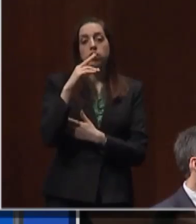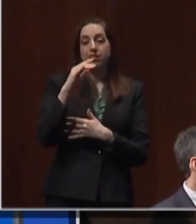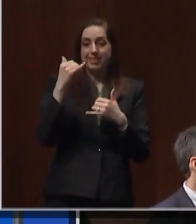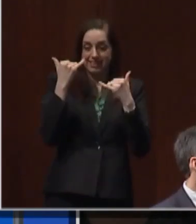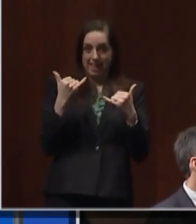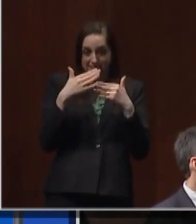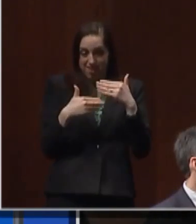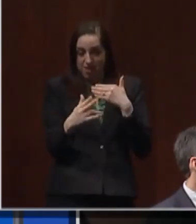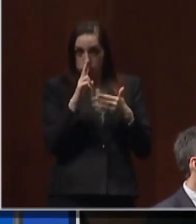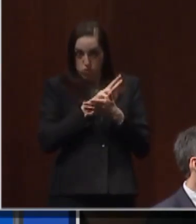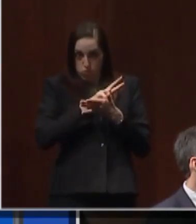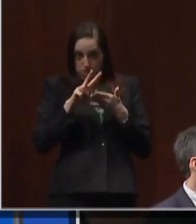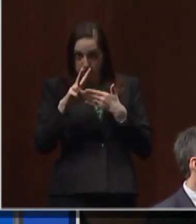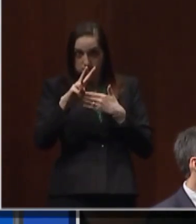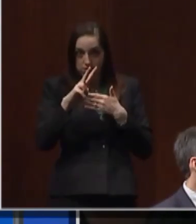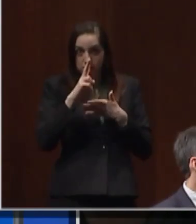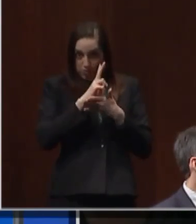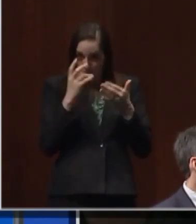from today,